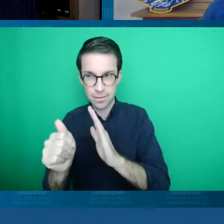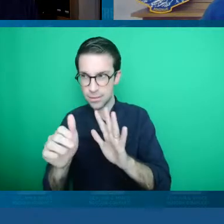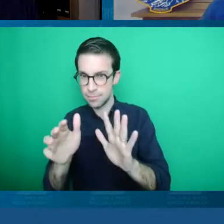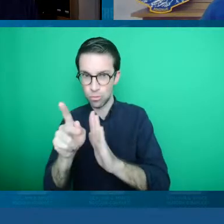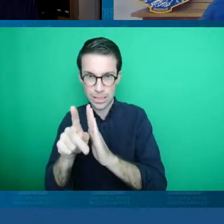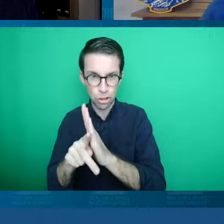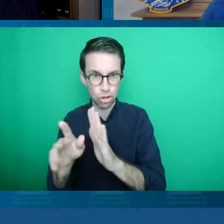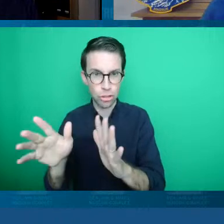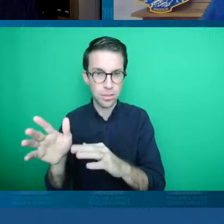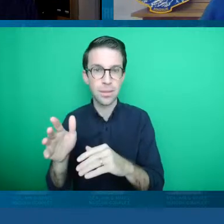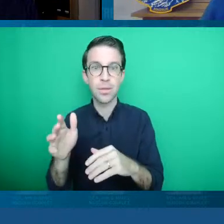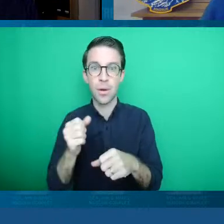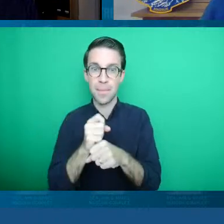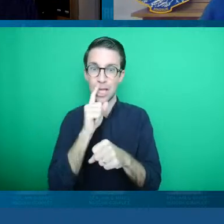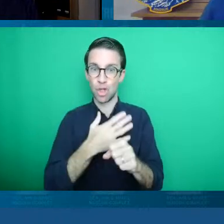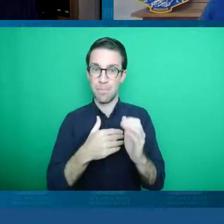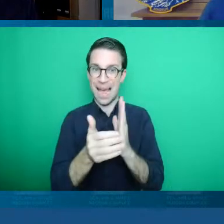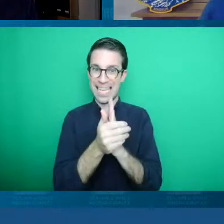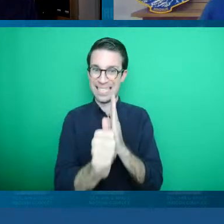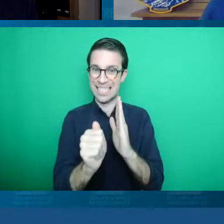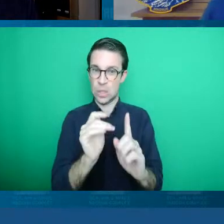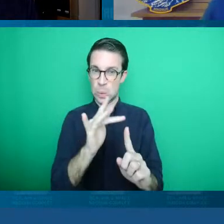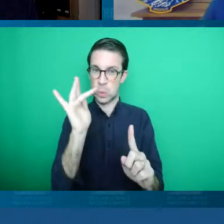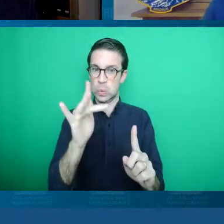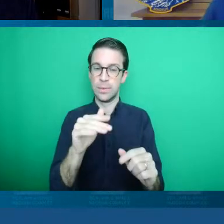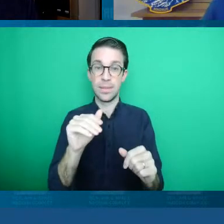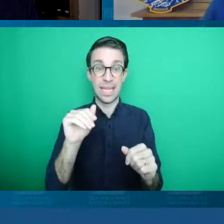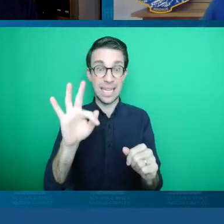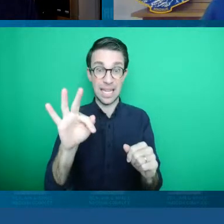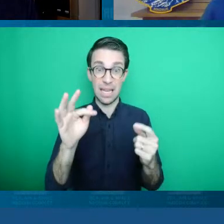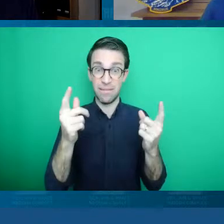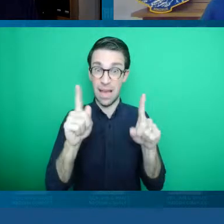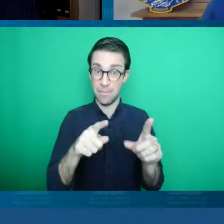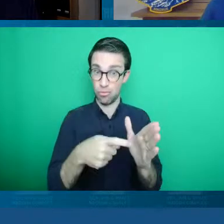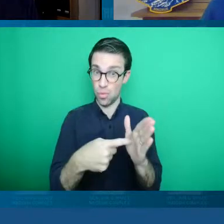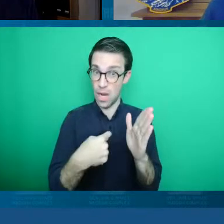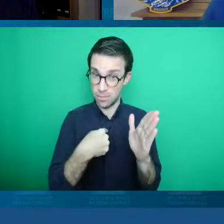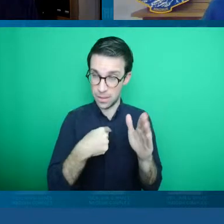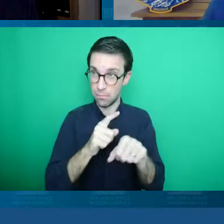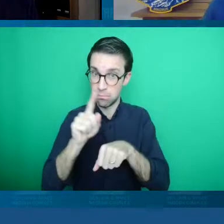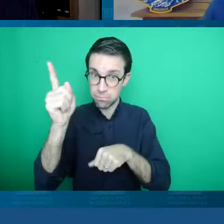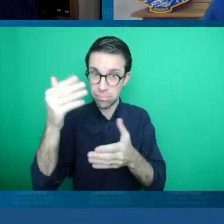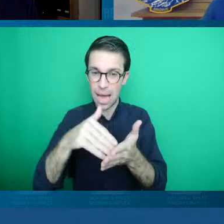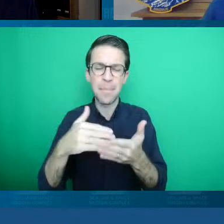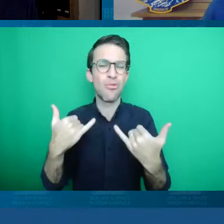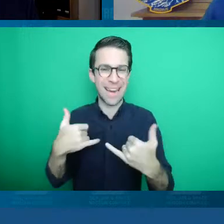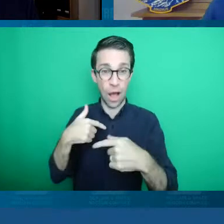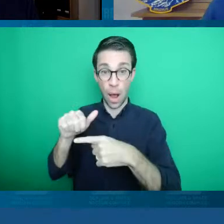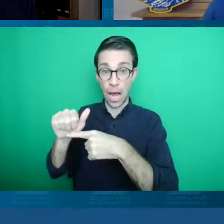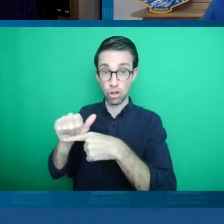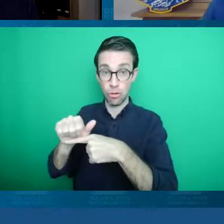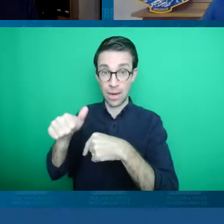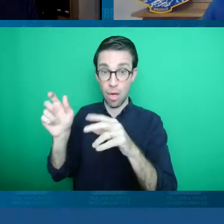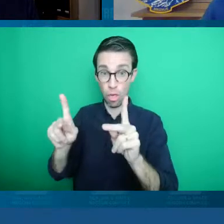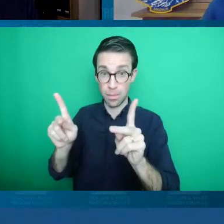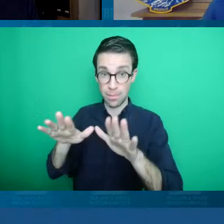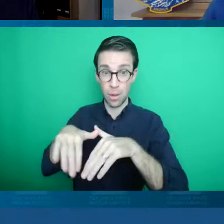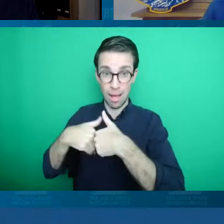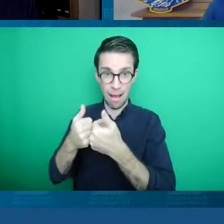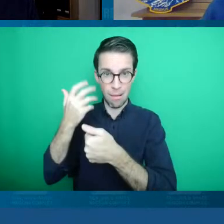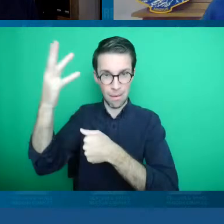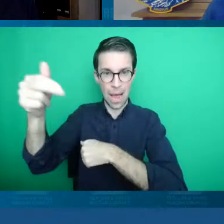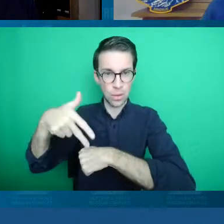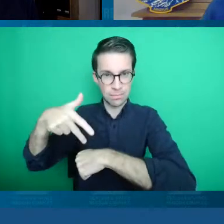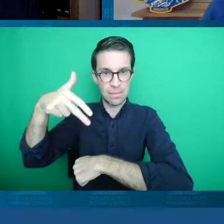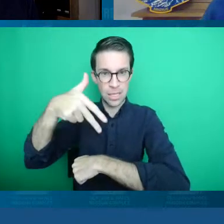that should I be needed to do a spacewalk, or as I do now, I train people to do spacewalks. I need to make